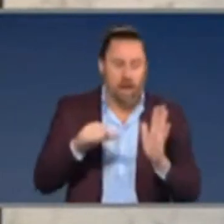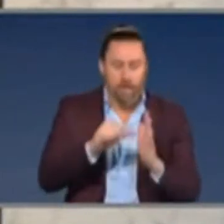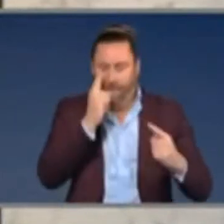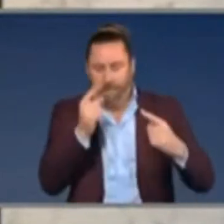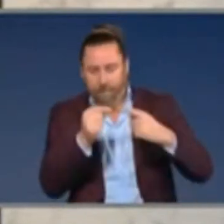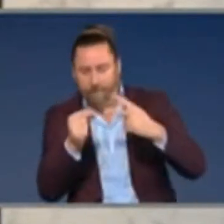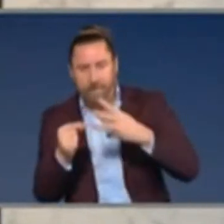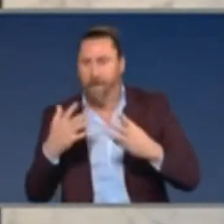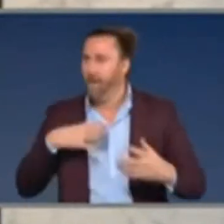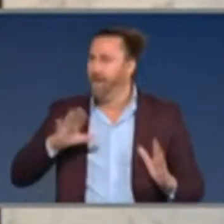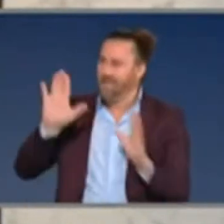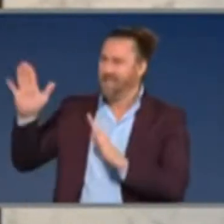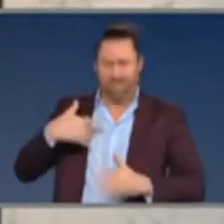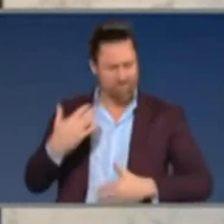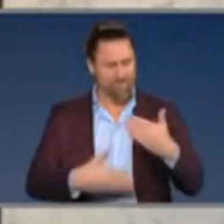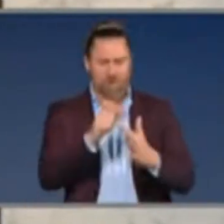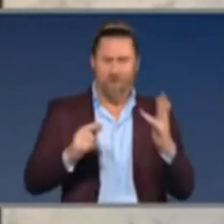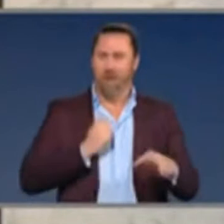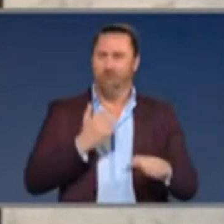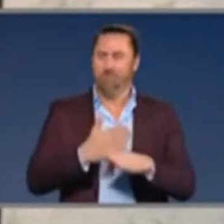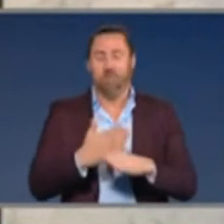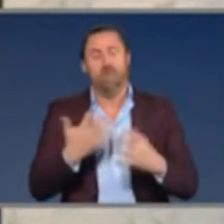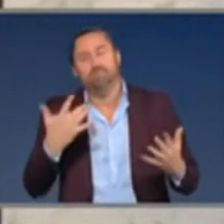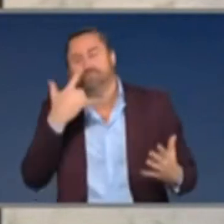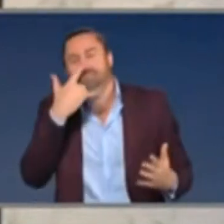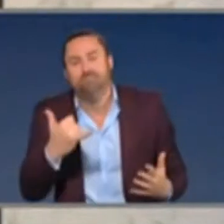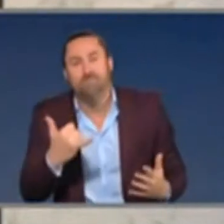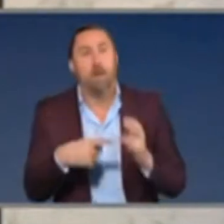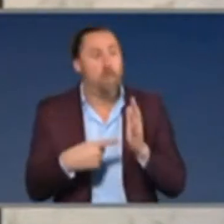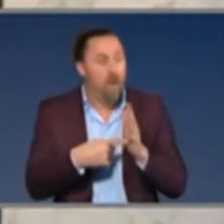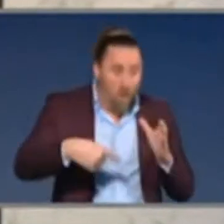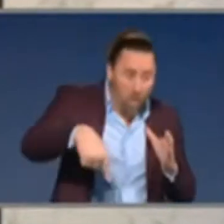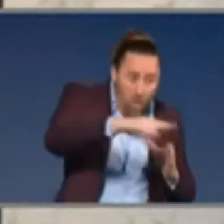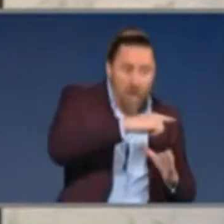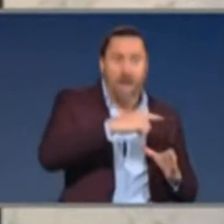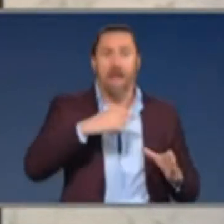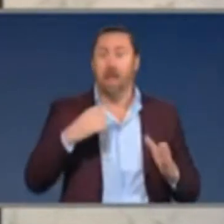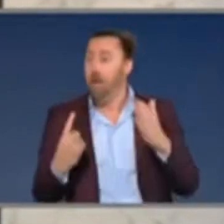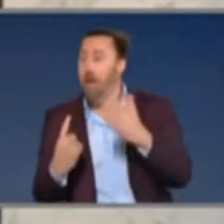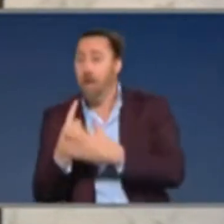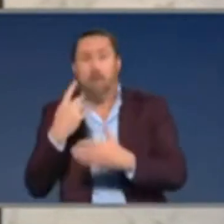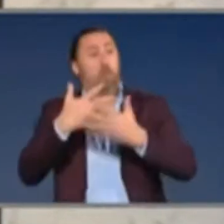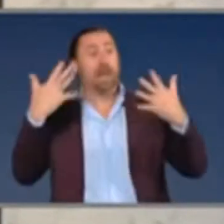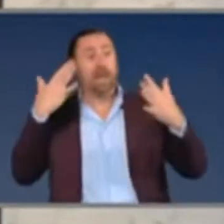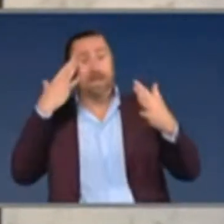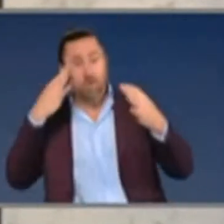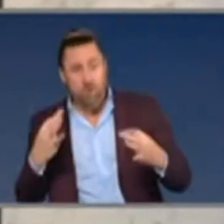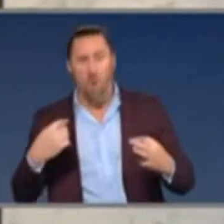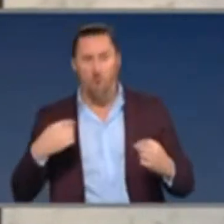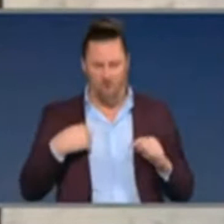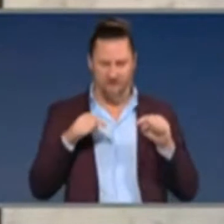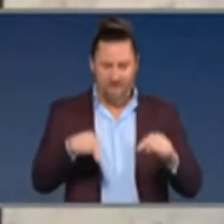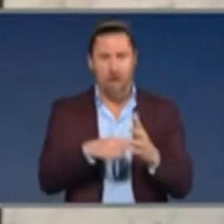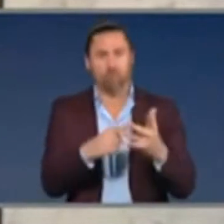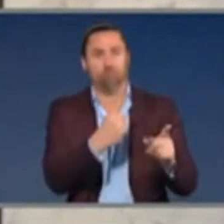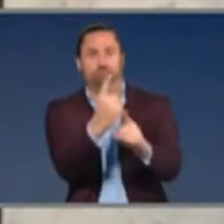job. But I believe because we're involved in all of those decisions from now on, that we will actually